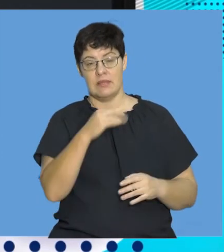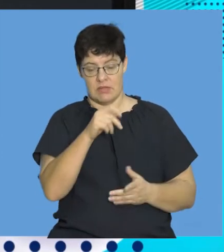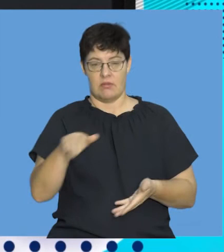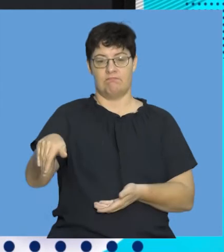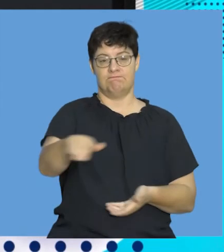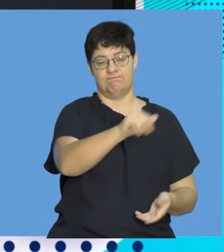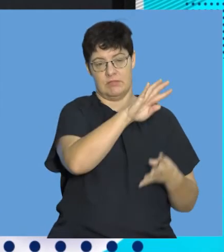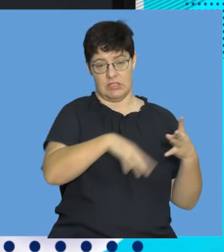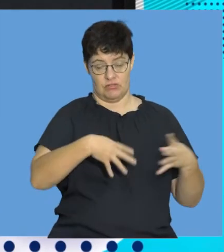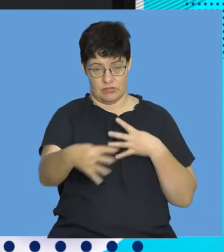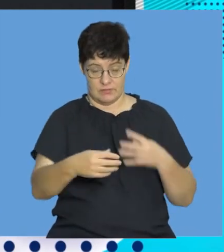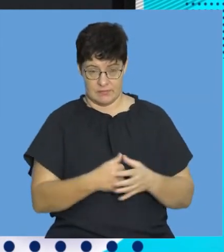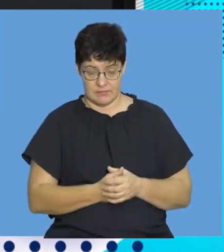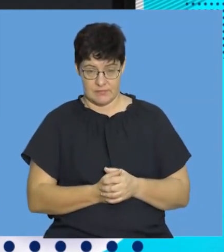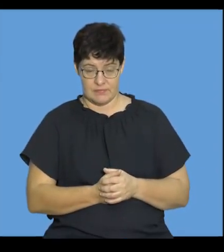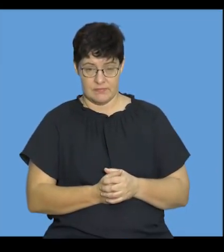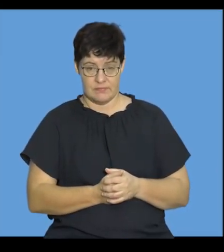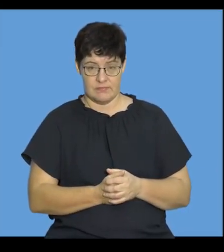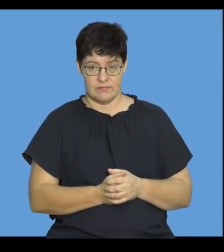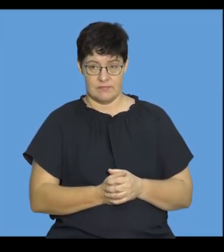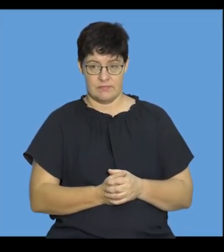debtor's collection schedule.